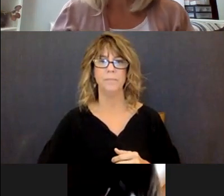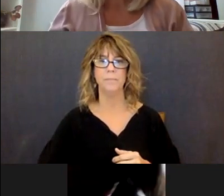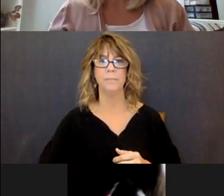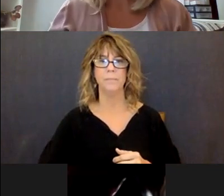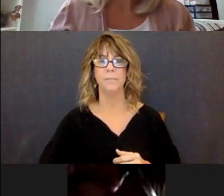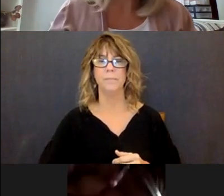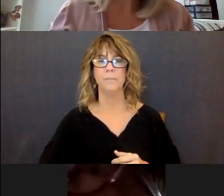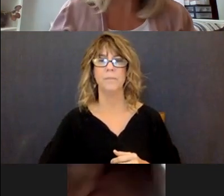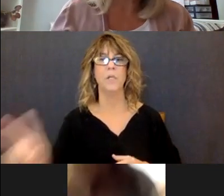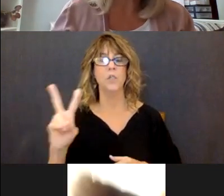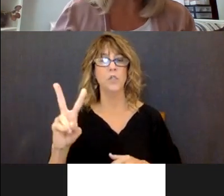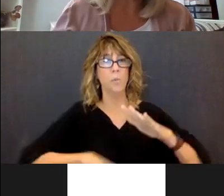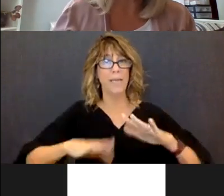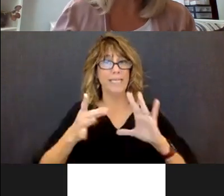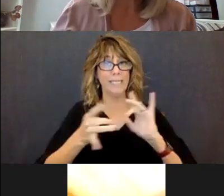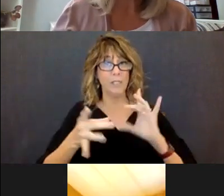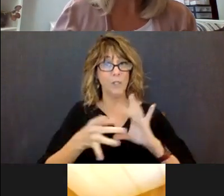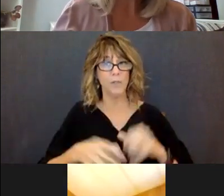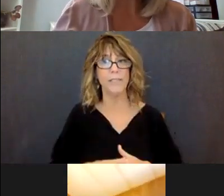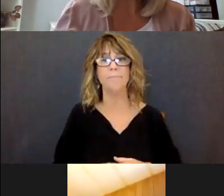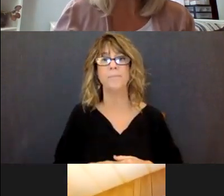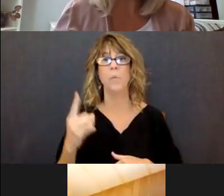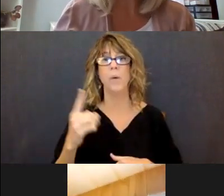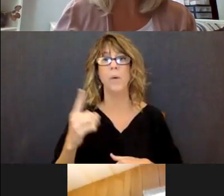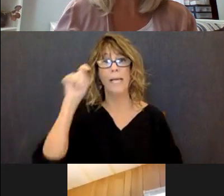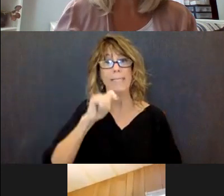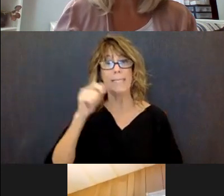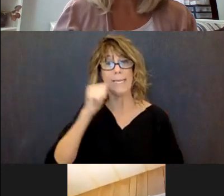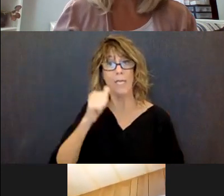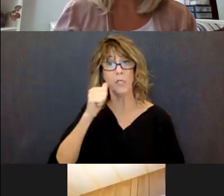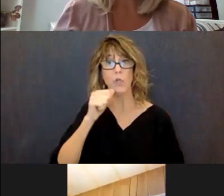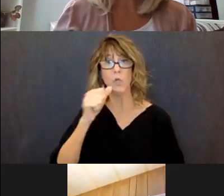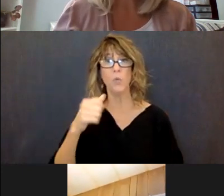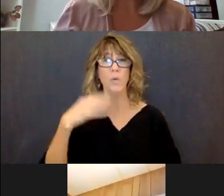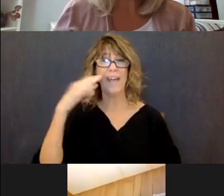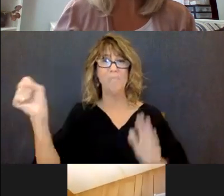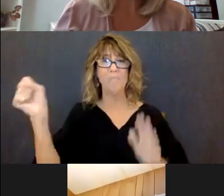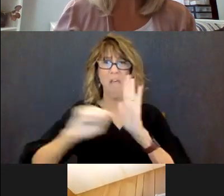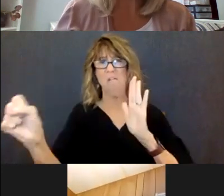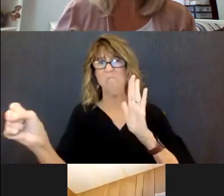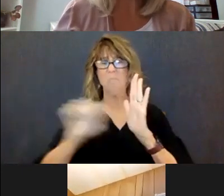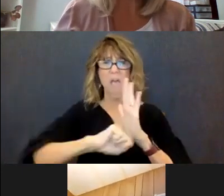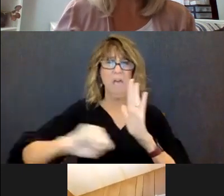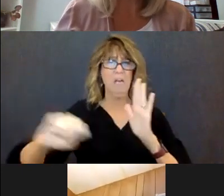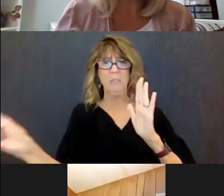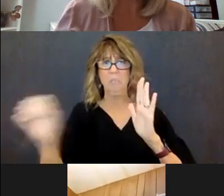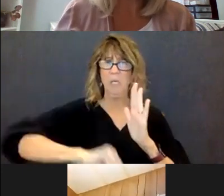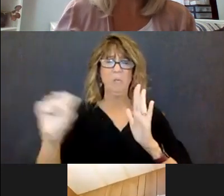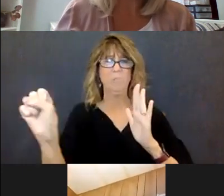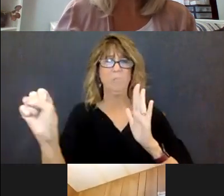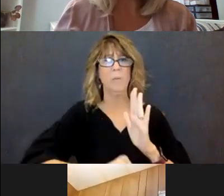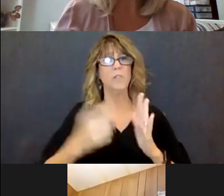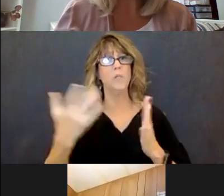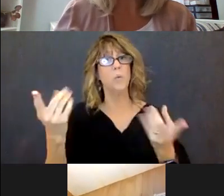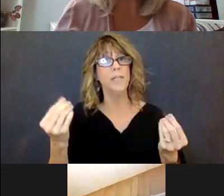of a teenage girl who was headbanging to the point that they put a helmet on